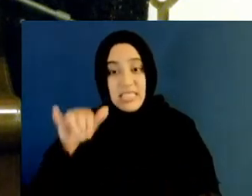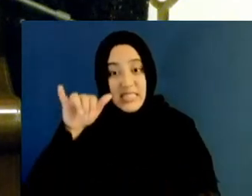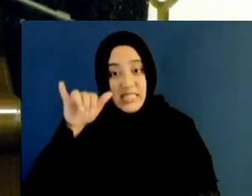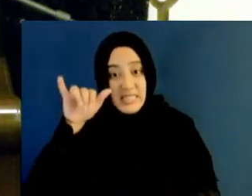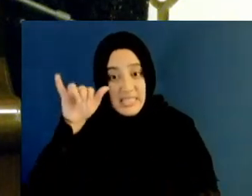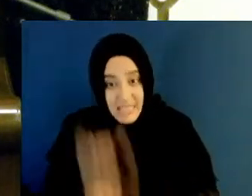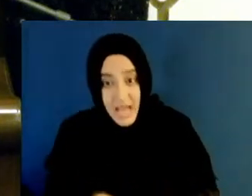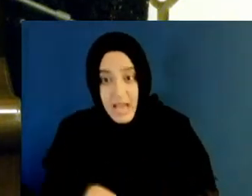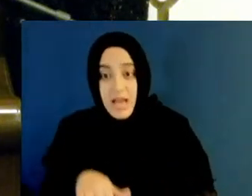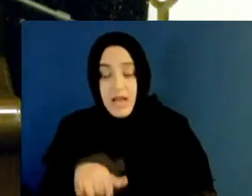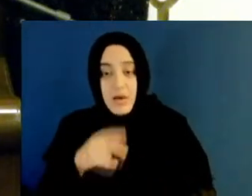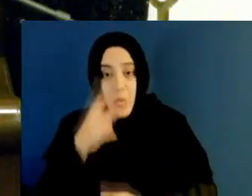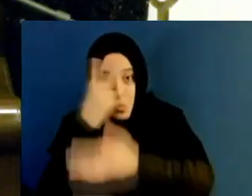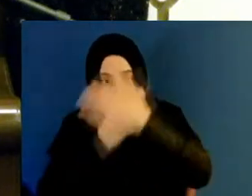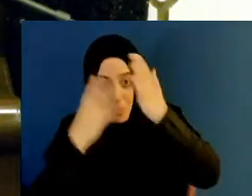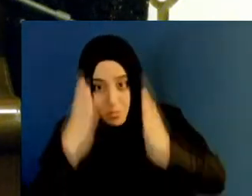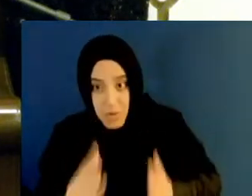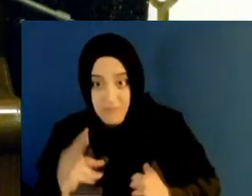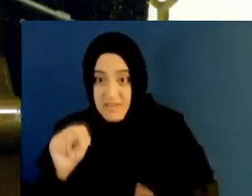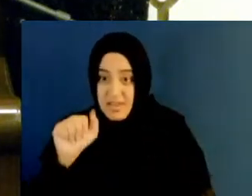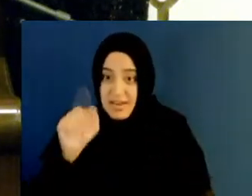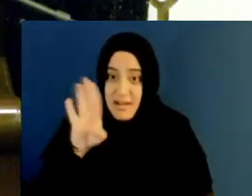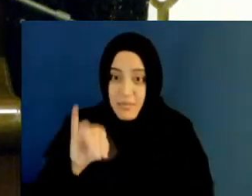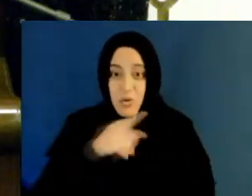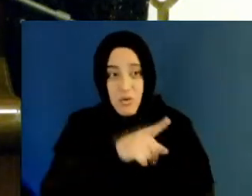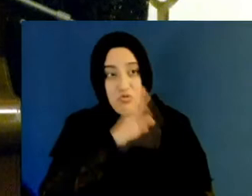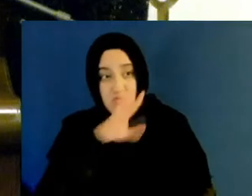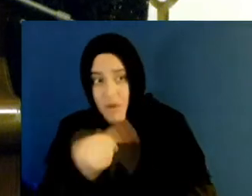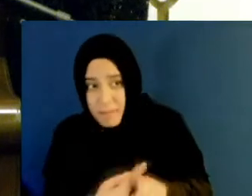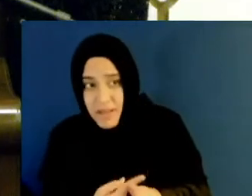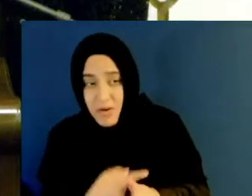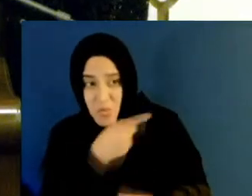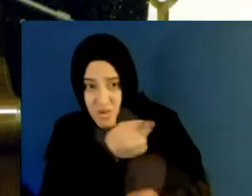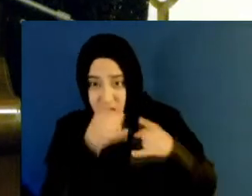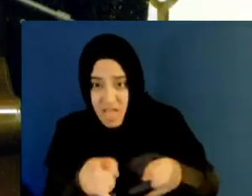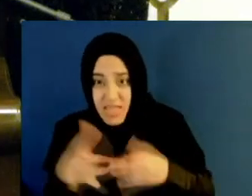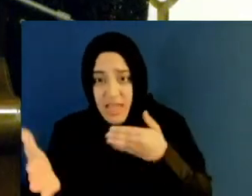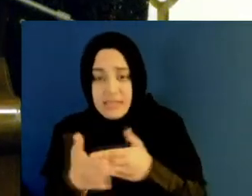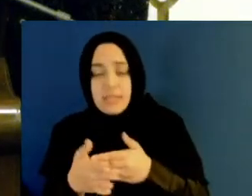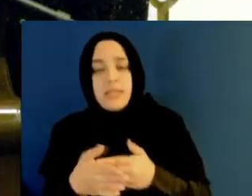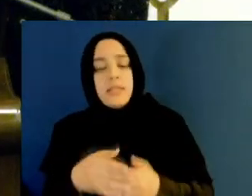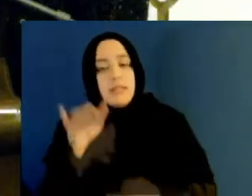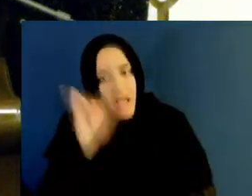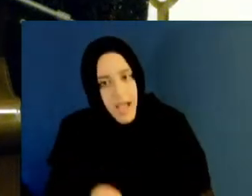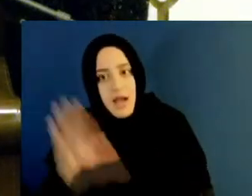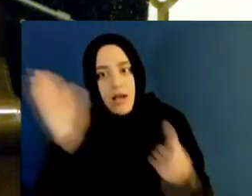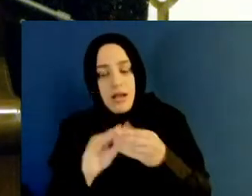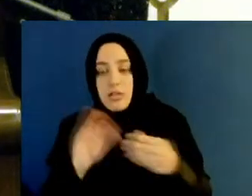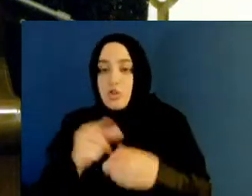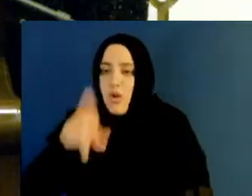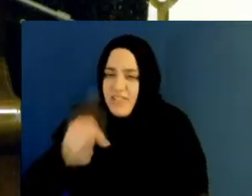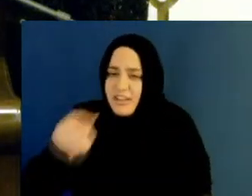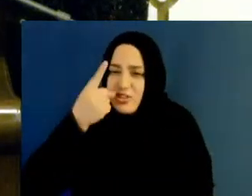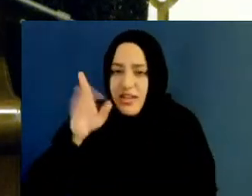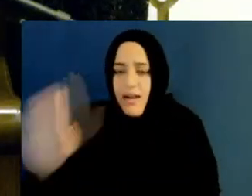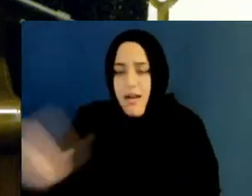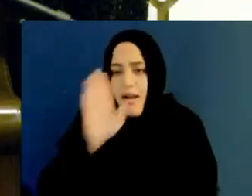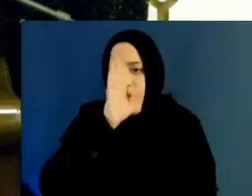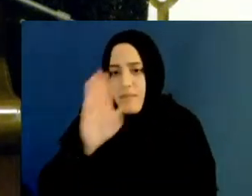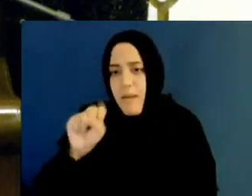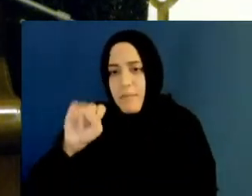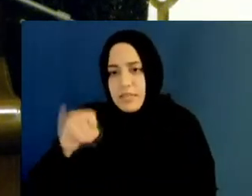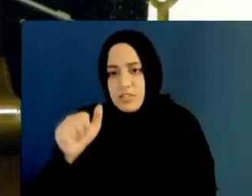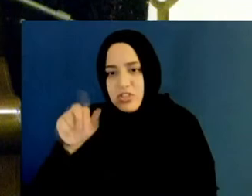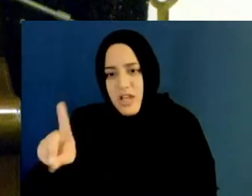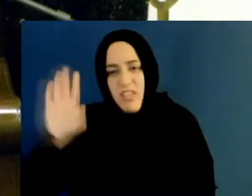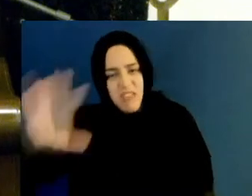mocking, understand the context in which Imam Sajjad delivered his khutbah. These are people when